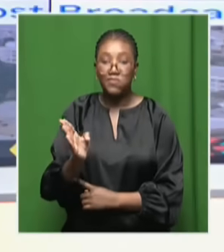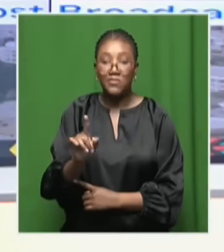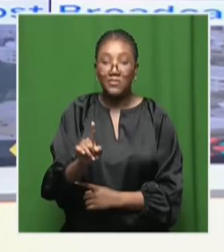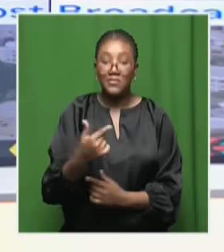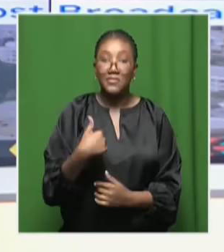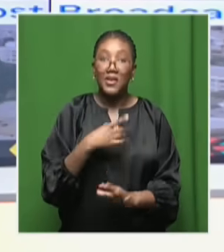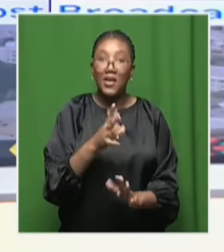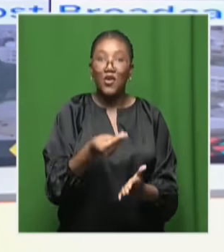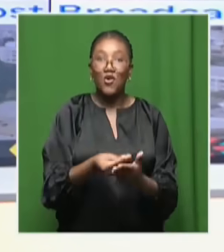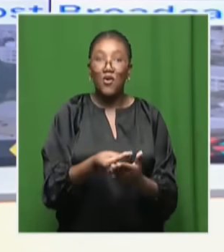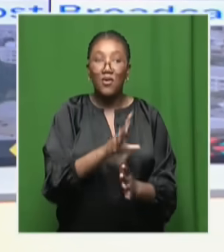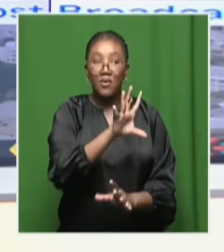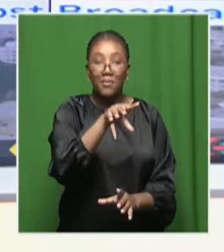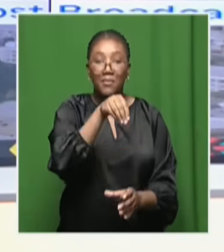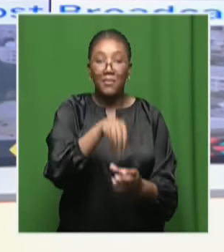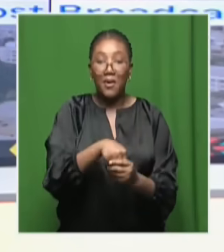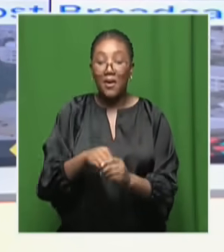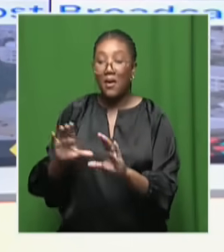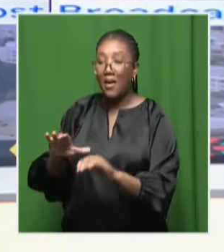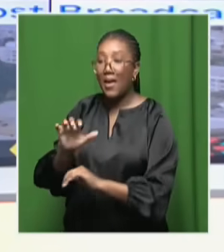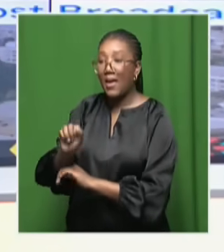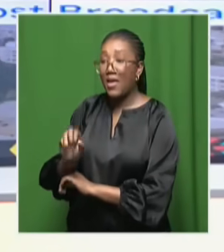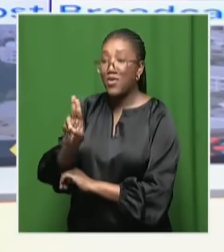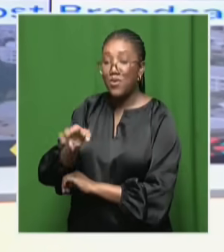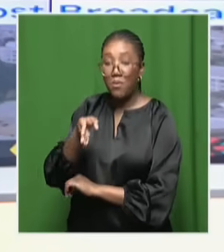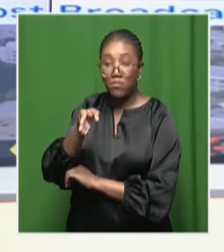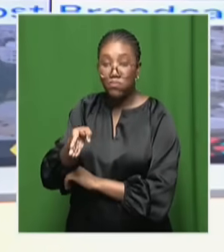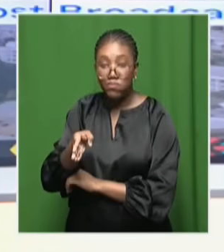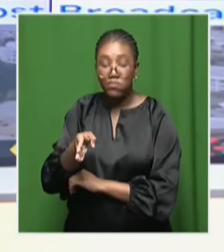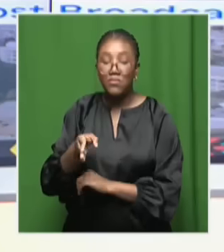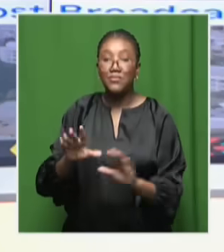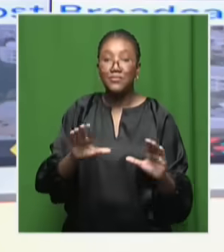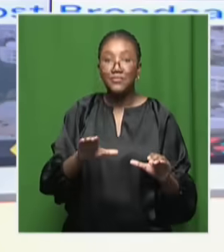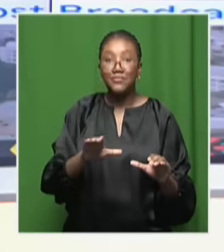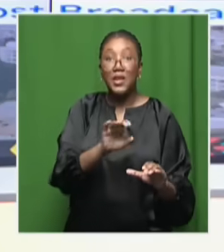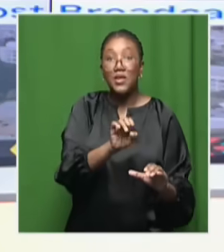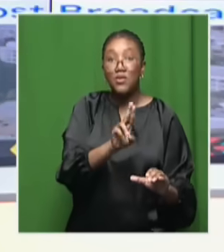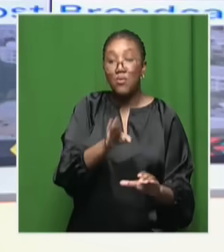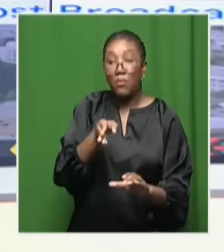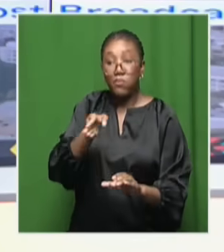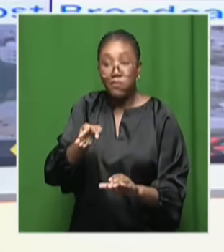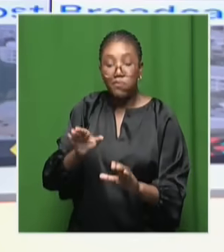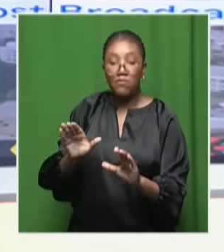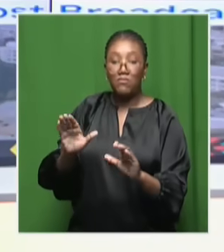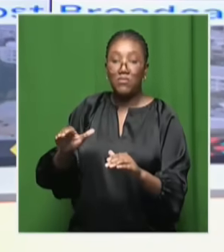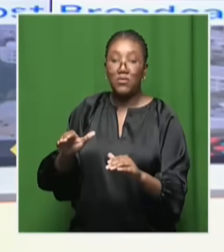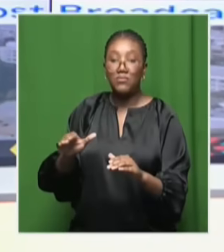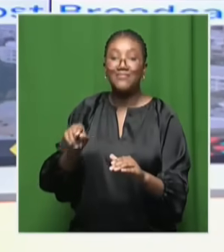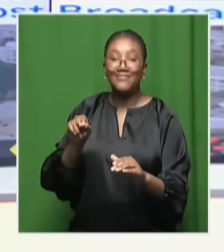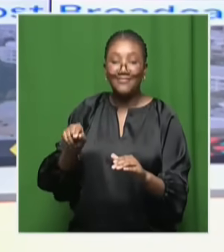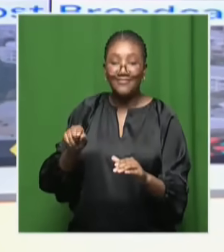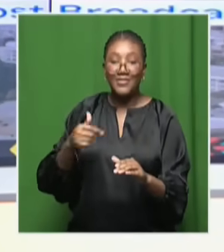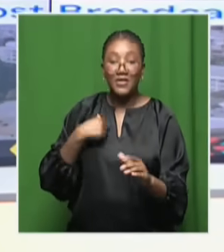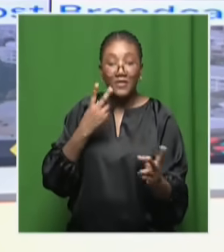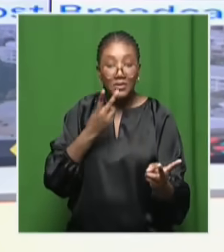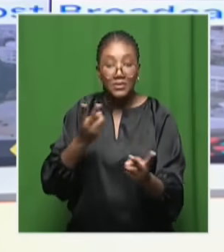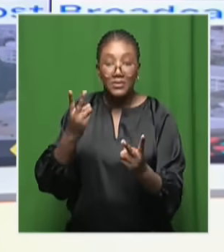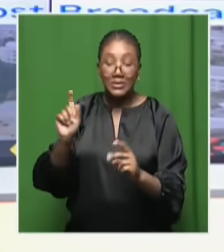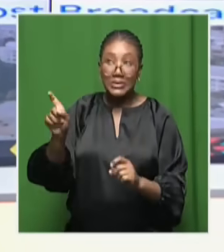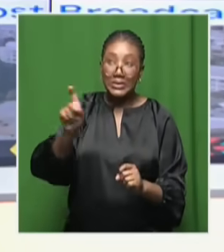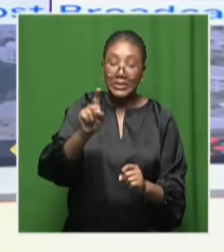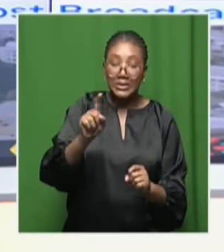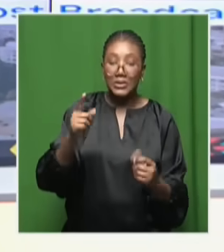world, and it's also got the African Union present. It's also got the European Union present, and so we're seeing how all of these dynamics